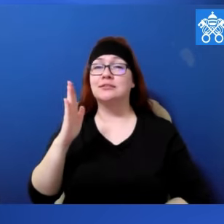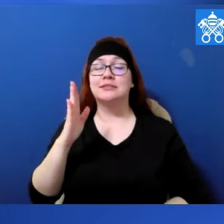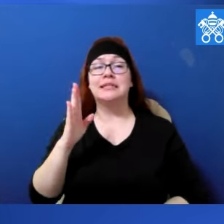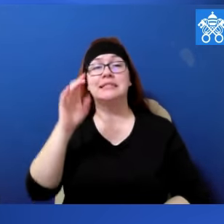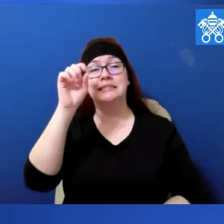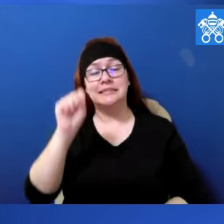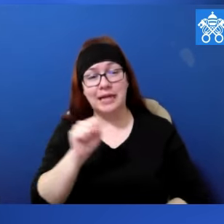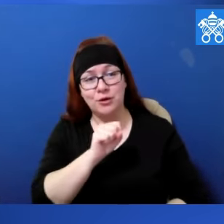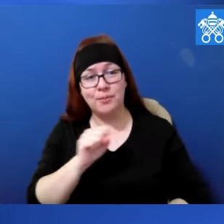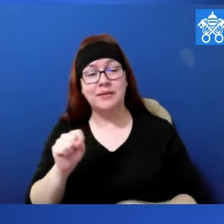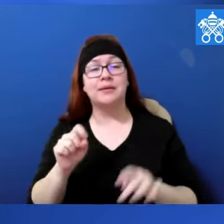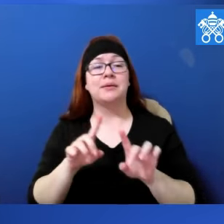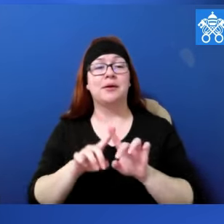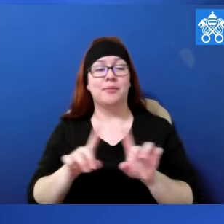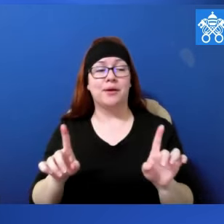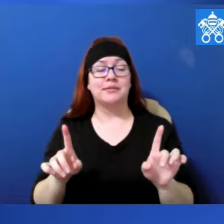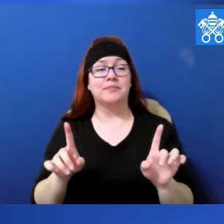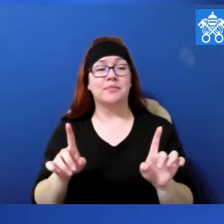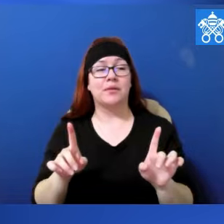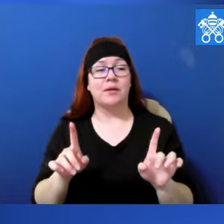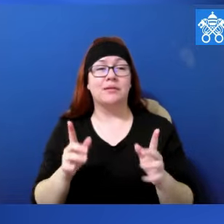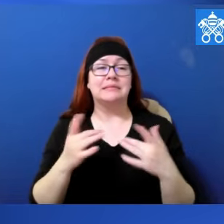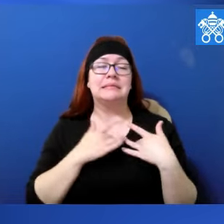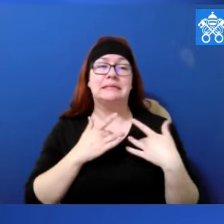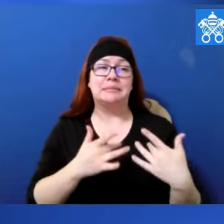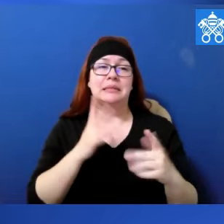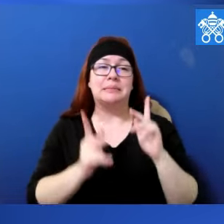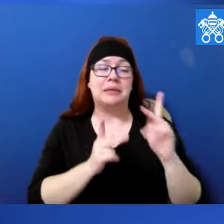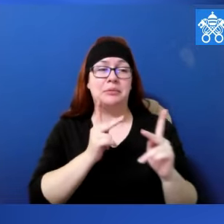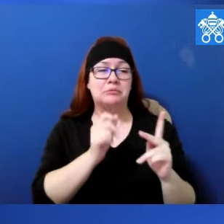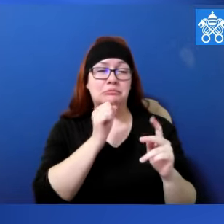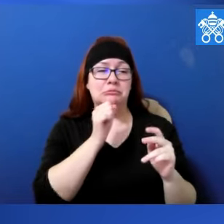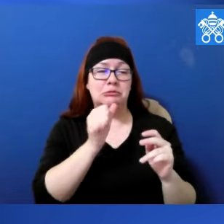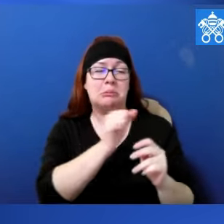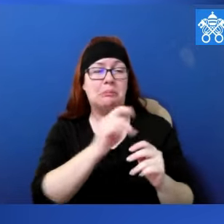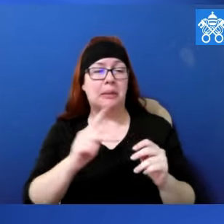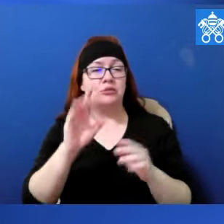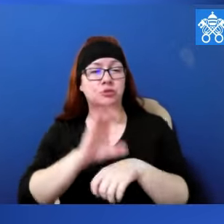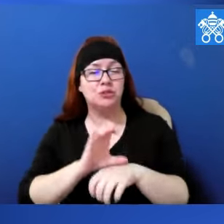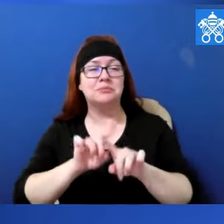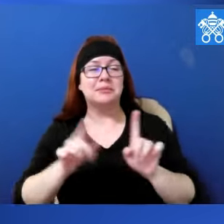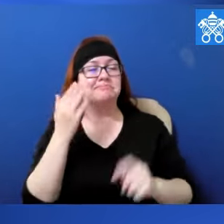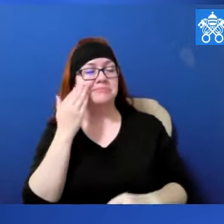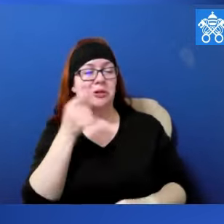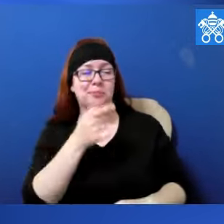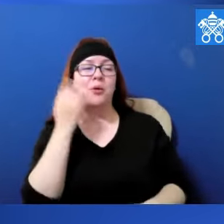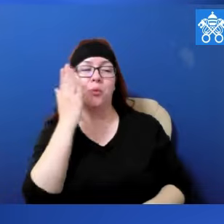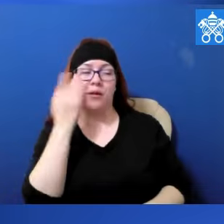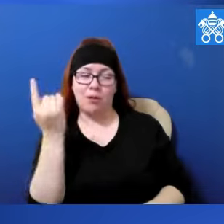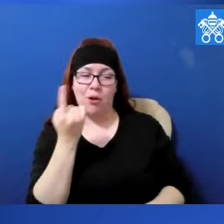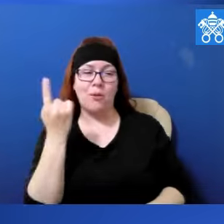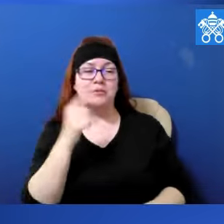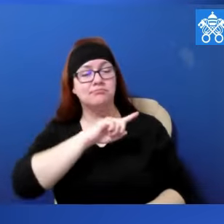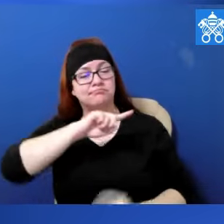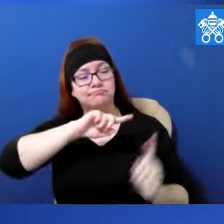Unfortunately, after that sacrament, we always say that they don't return to church after Chrism, the sacrament of Chrism, but I know you will